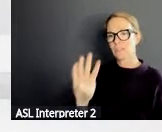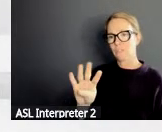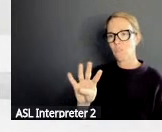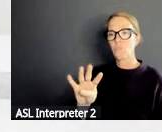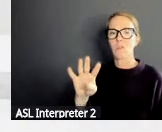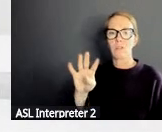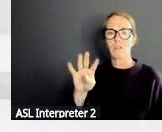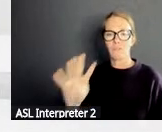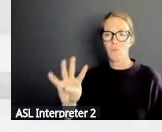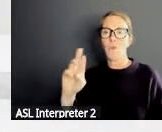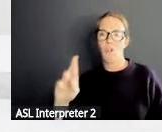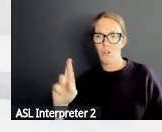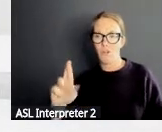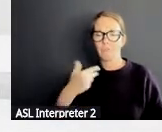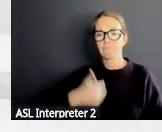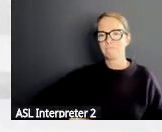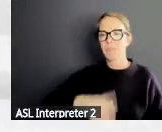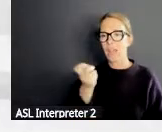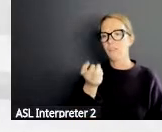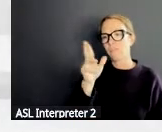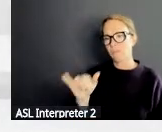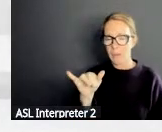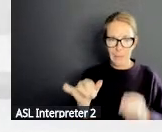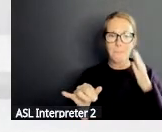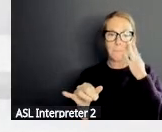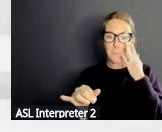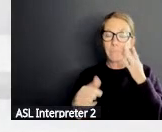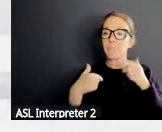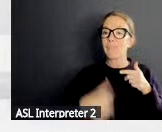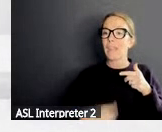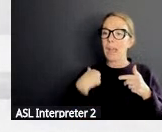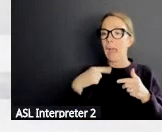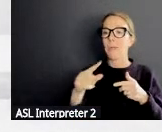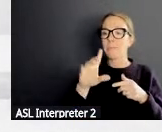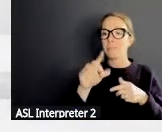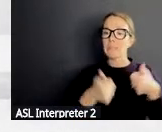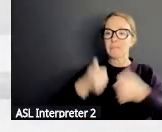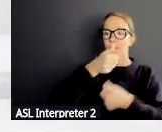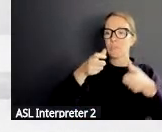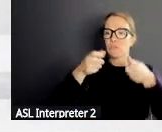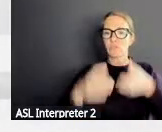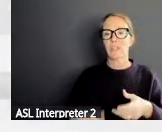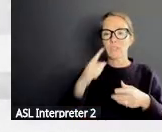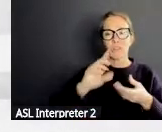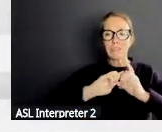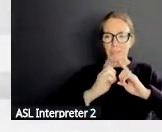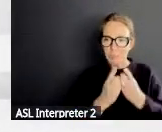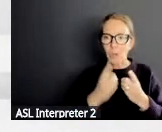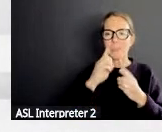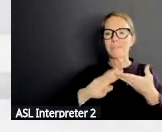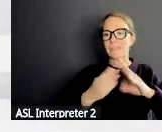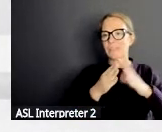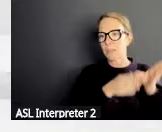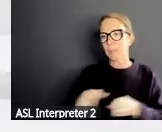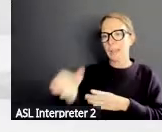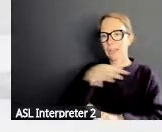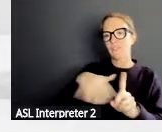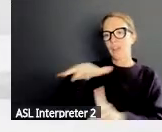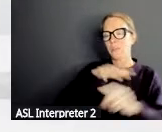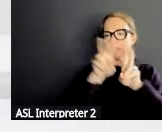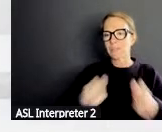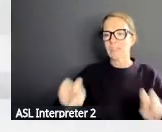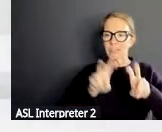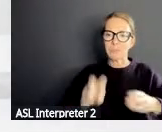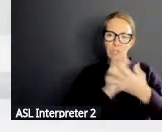26DCP044R. My name is Evran Kajar, and I am the Deputy Director for Department of City Planning's Environmental Assessment and